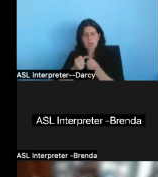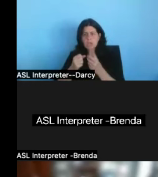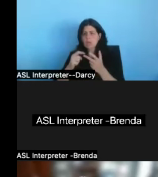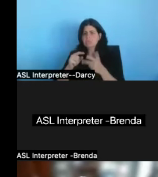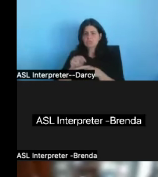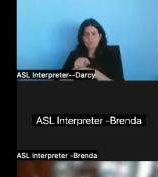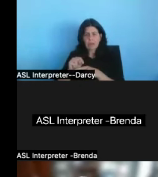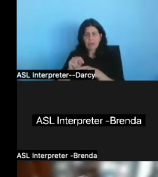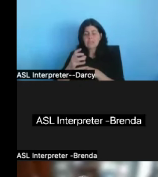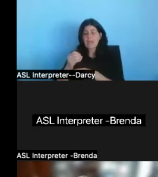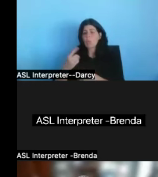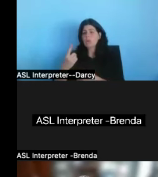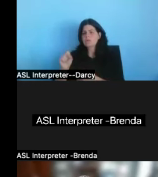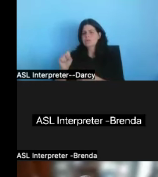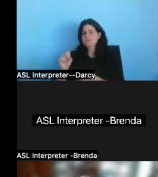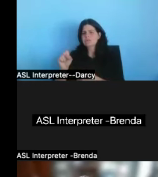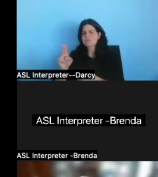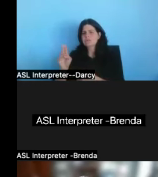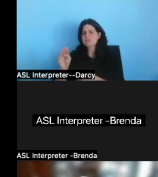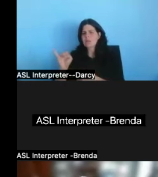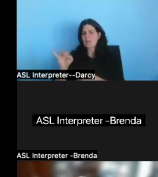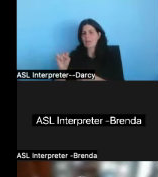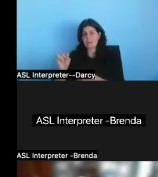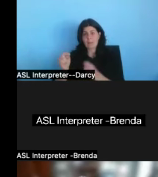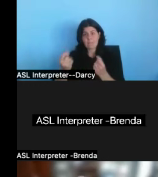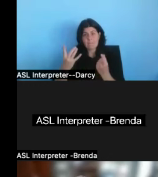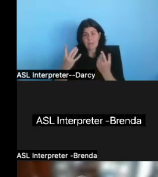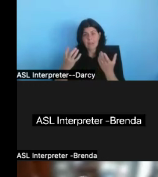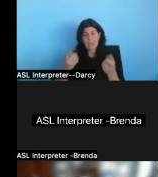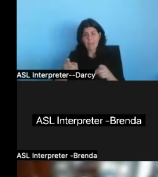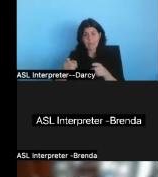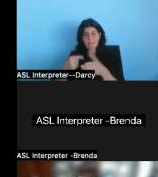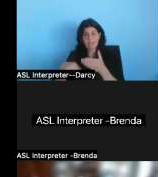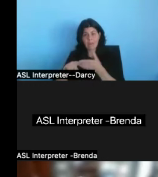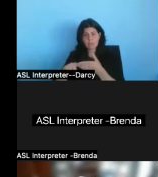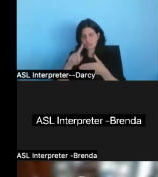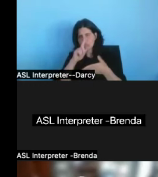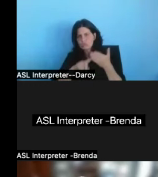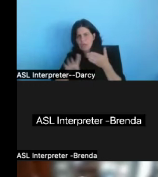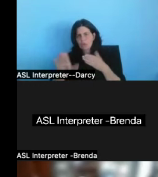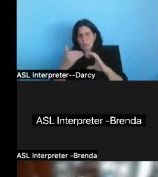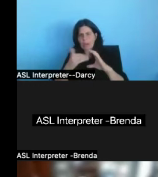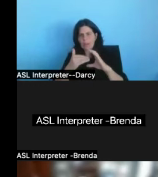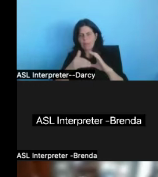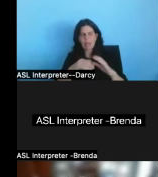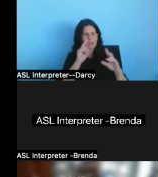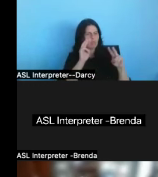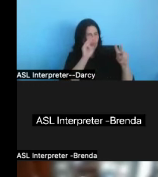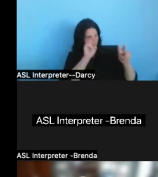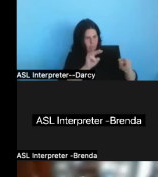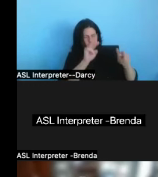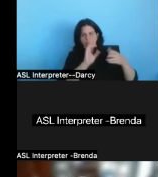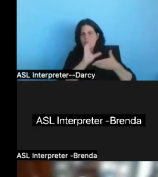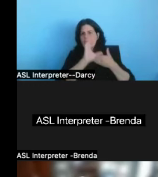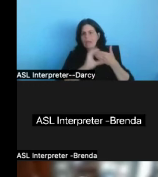a summit, many of which are next week. So look for that email or look on the calendar for many of those.